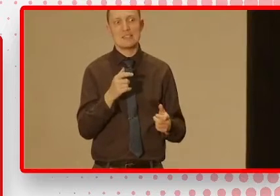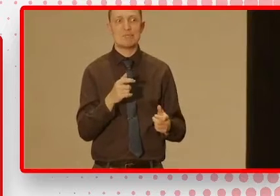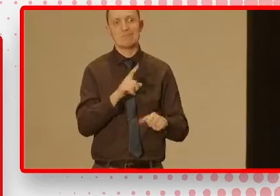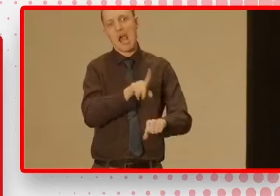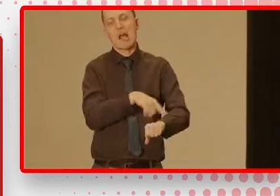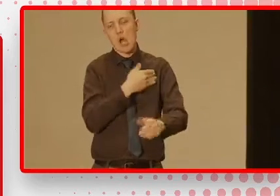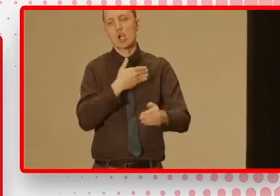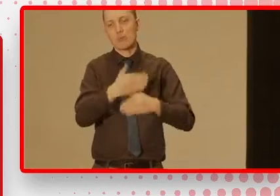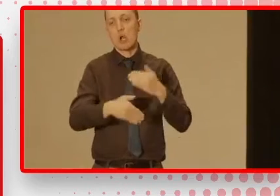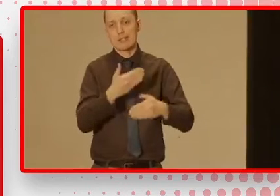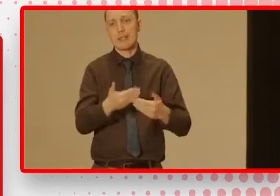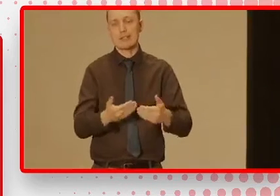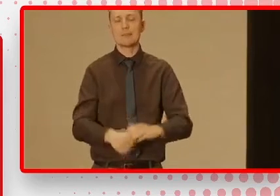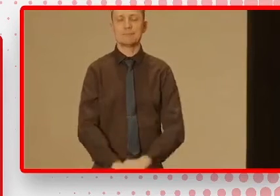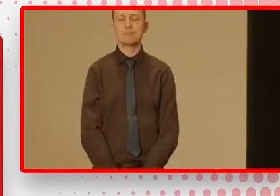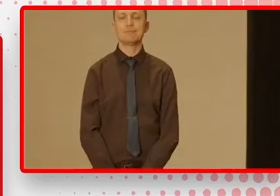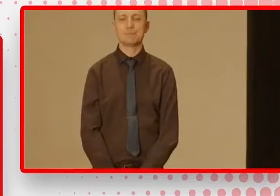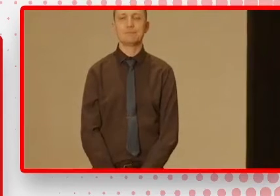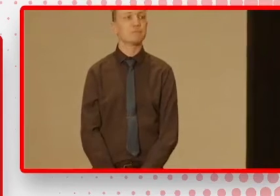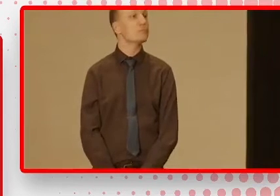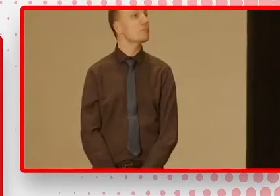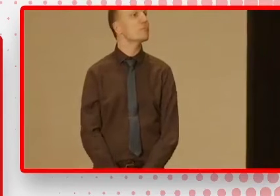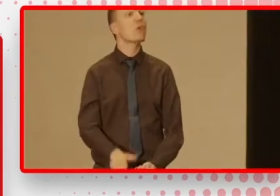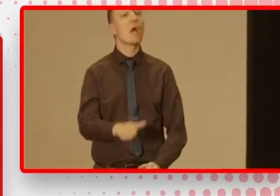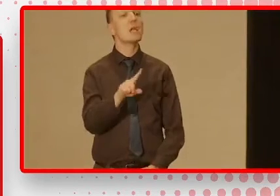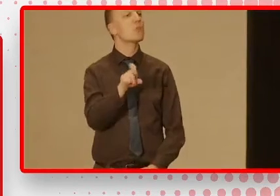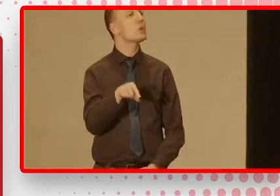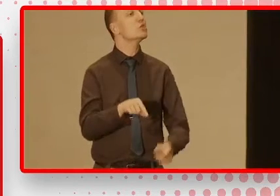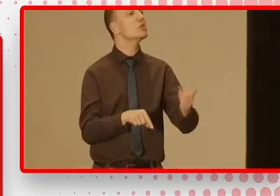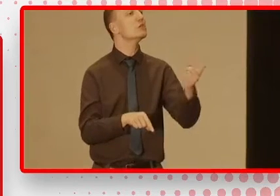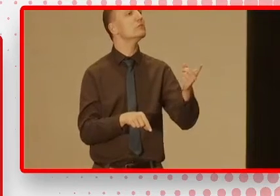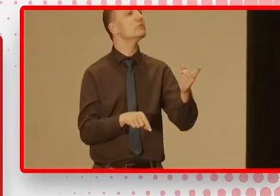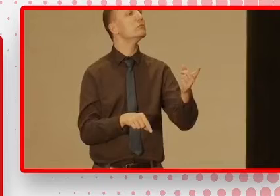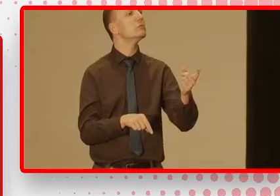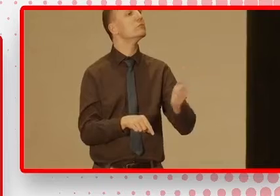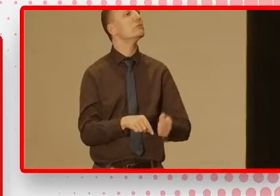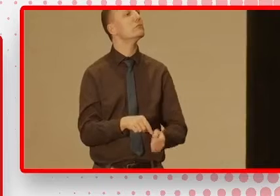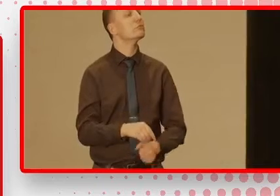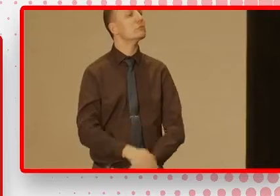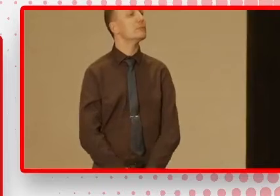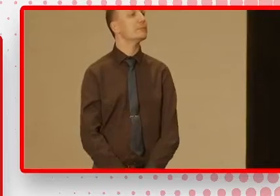process. And there's a question in the back. I got a couple questions. Yeah.